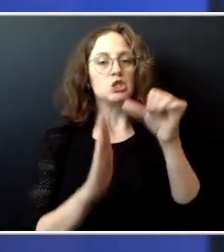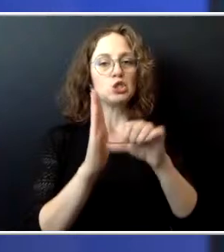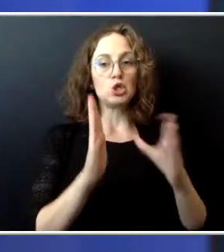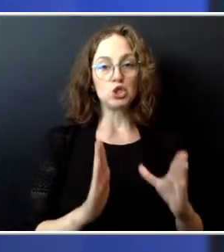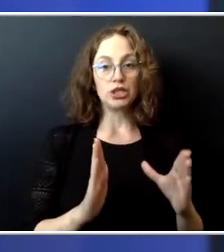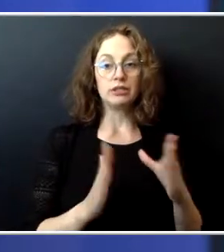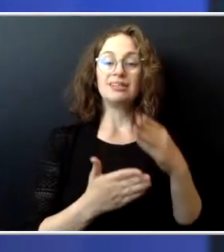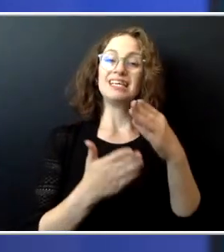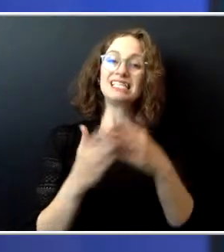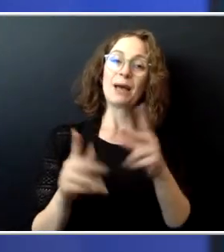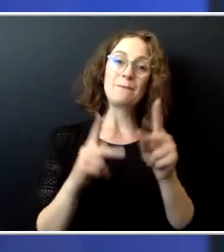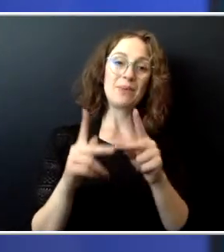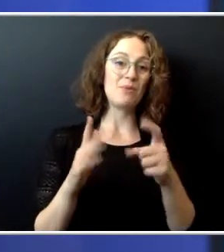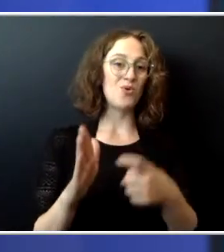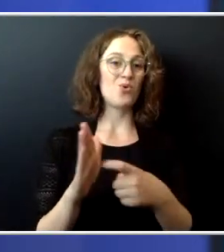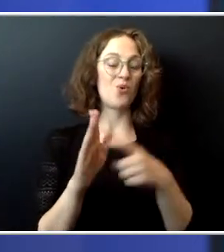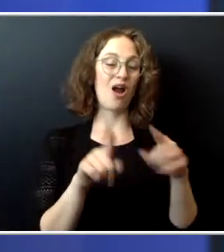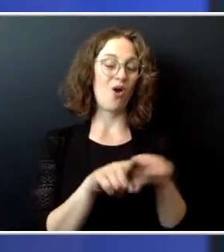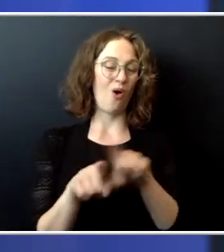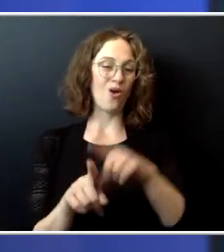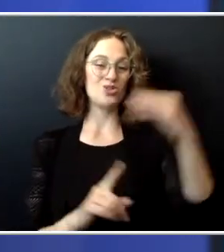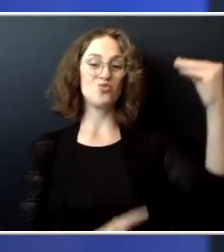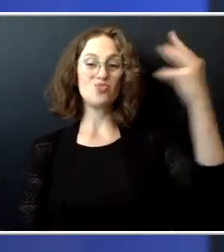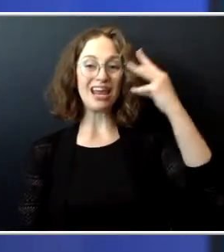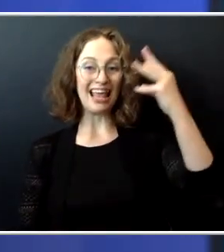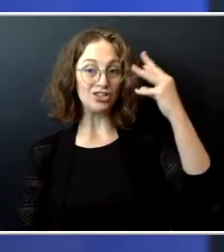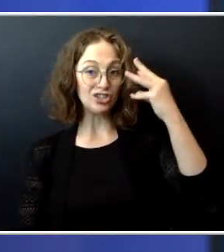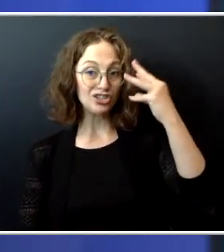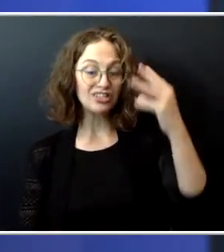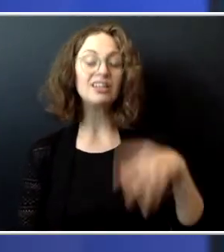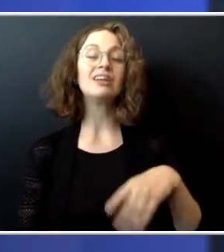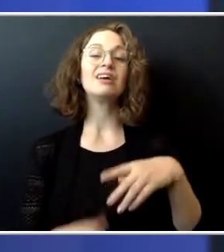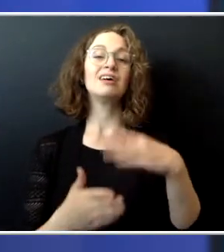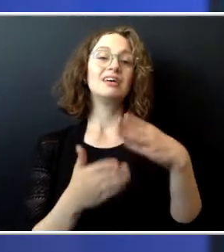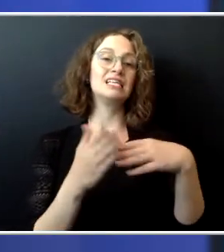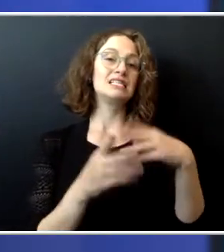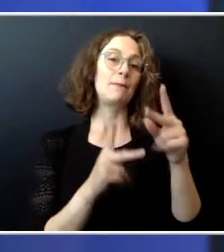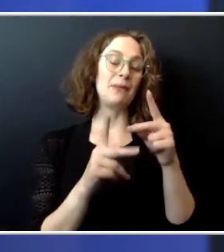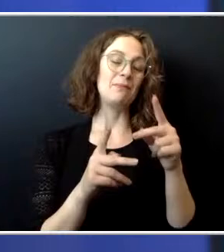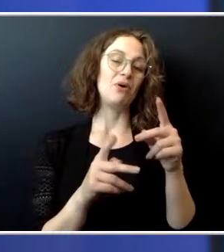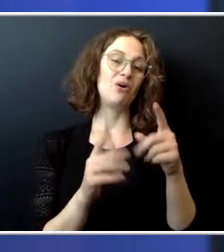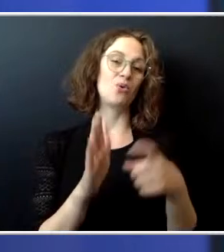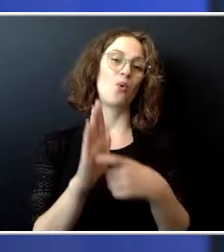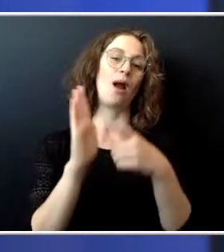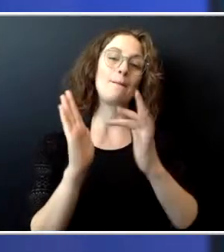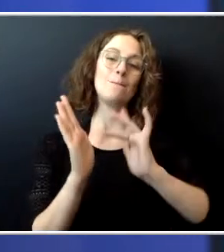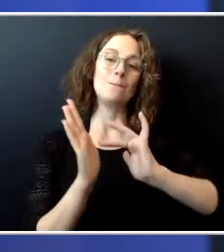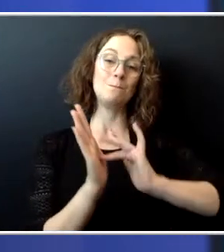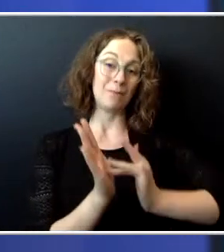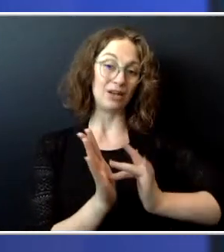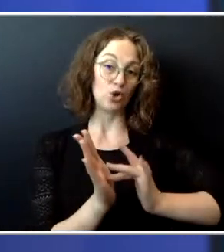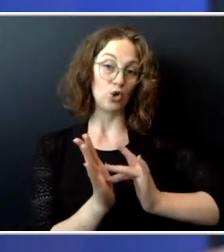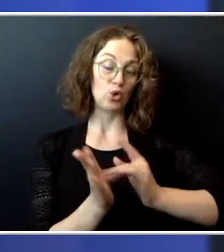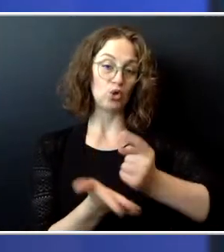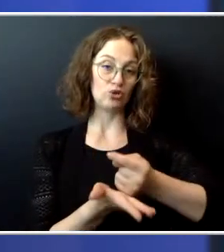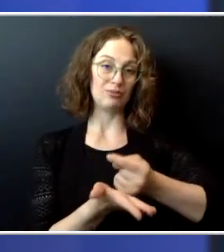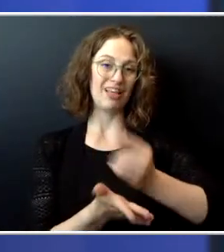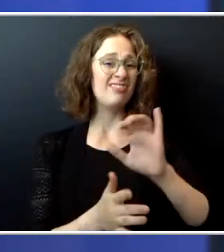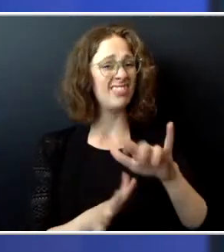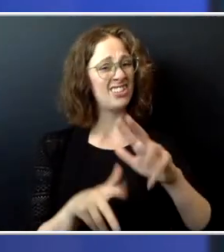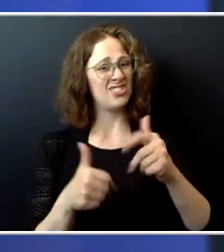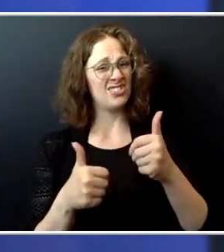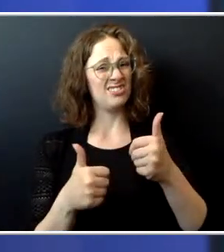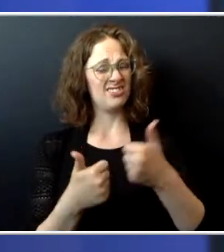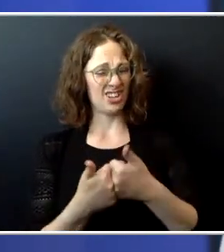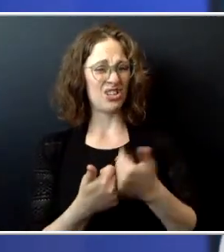treatment. Some people may need medical treatment. And medical treatment is hard because you're not treating the cause. You're just kind